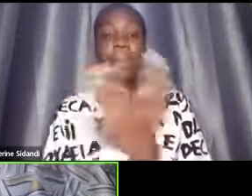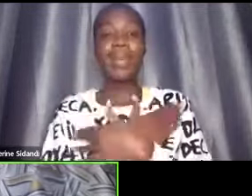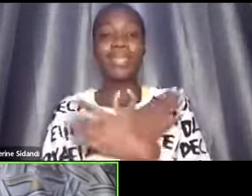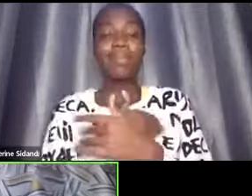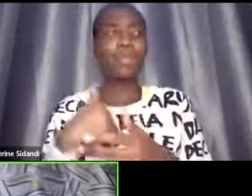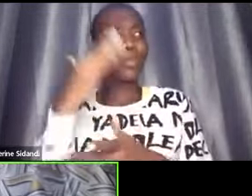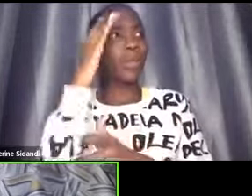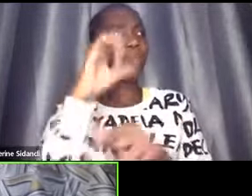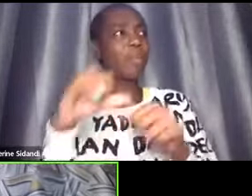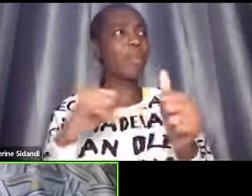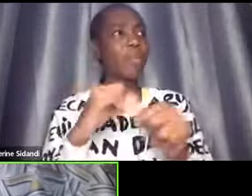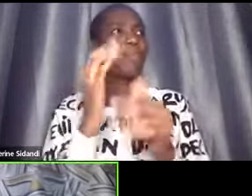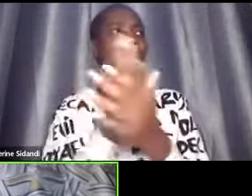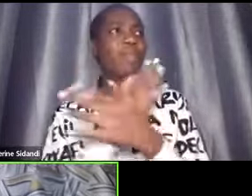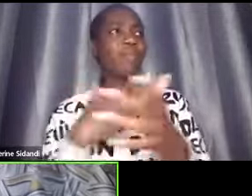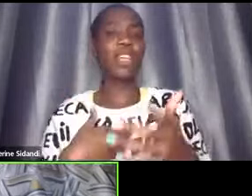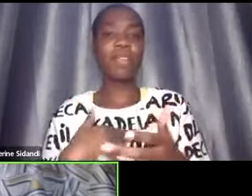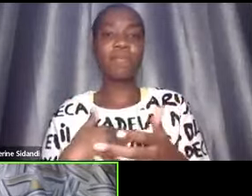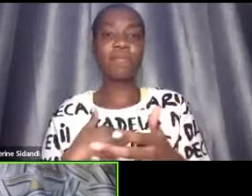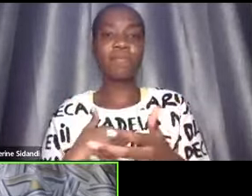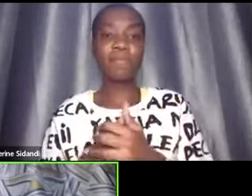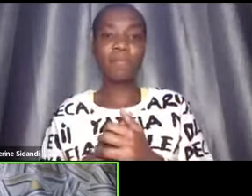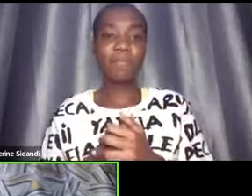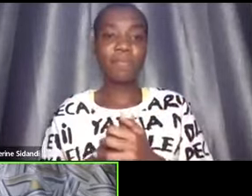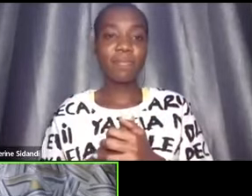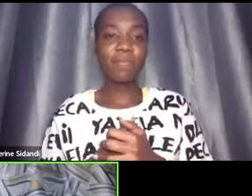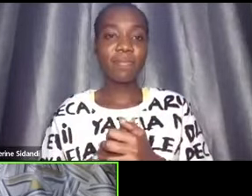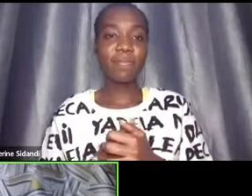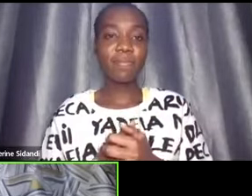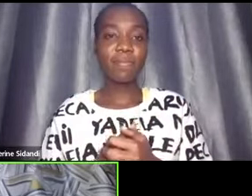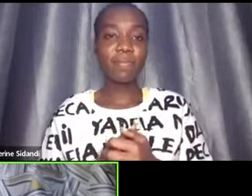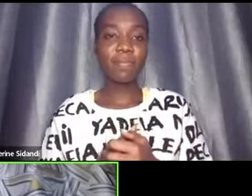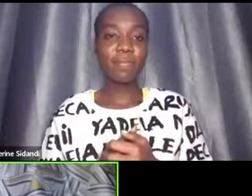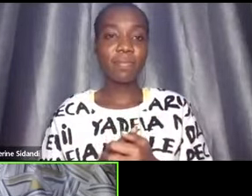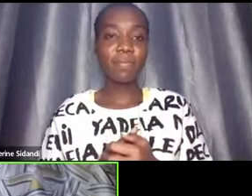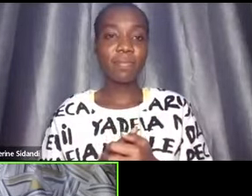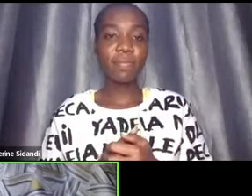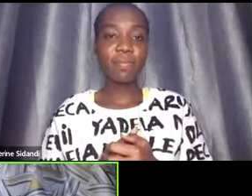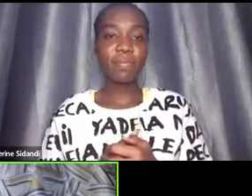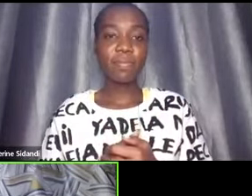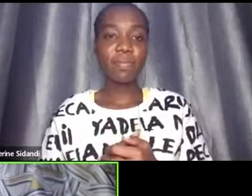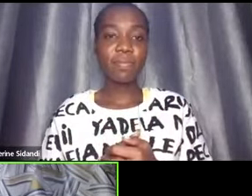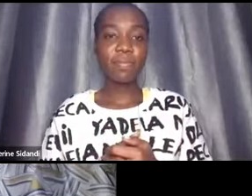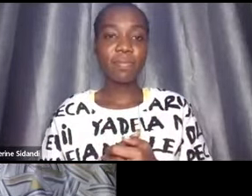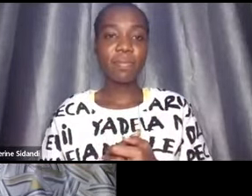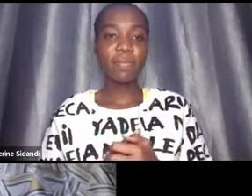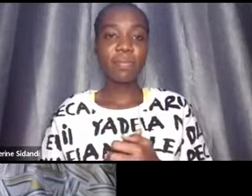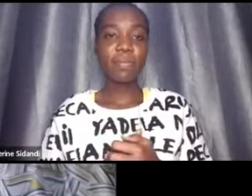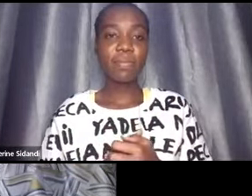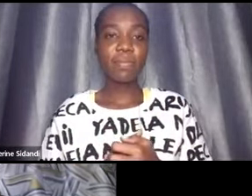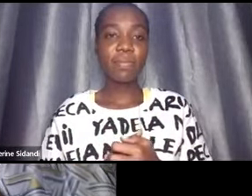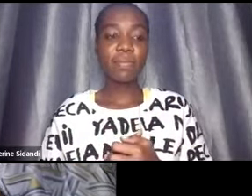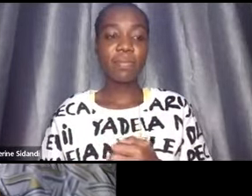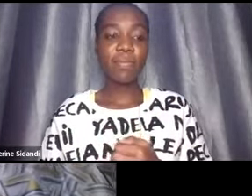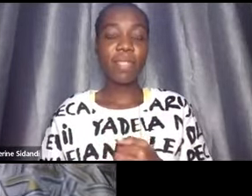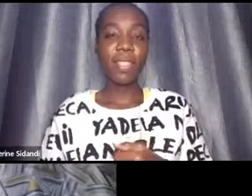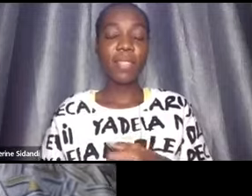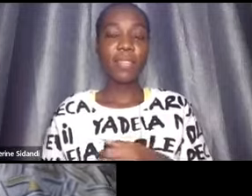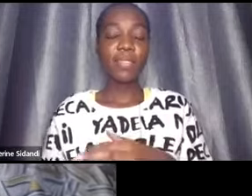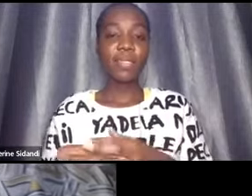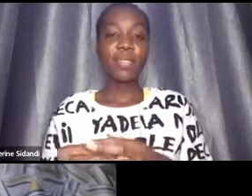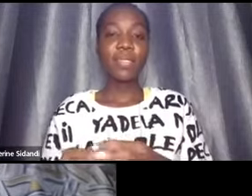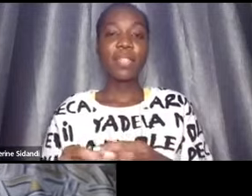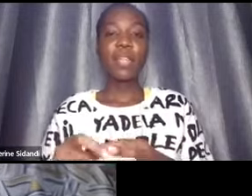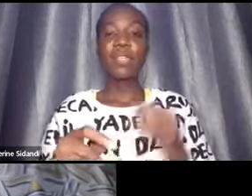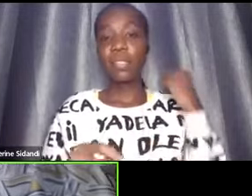been in partnership. You're on mute. You're on Please mute. repeat. Sorry. So I'm saying,